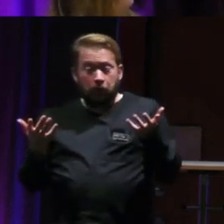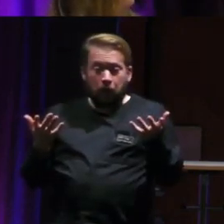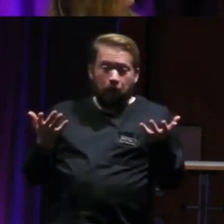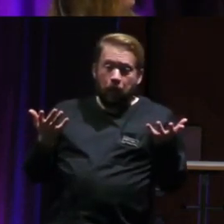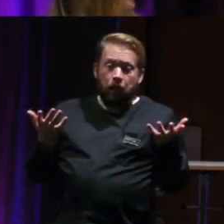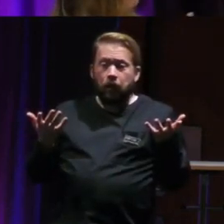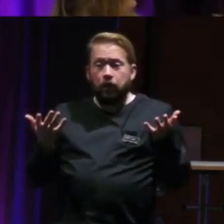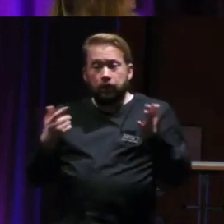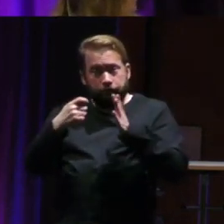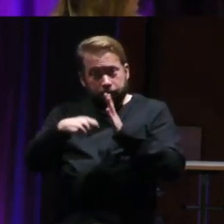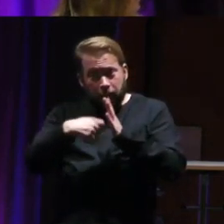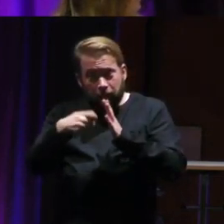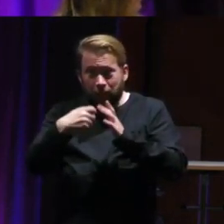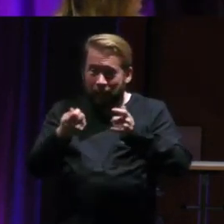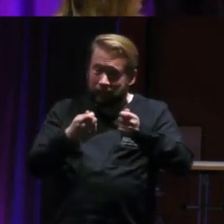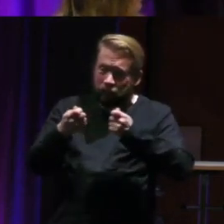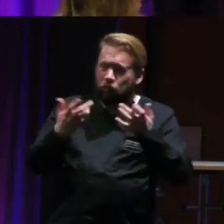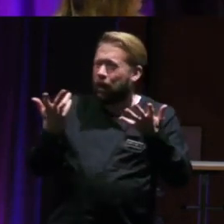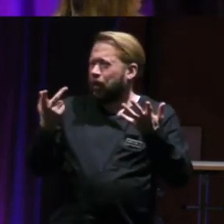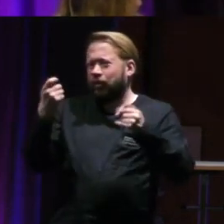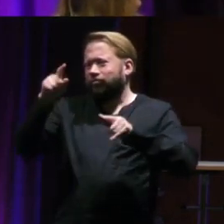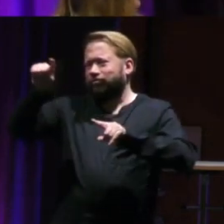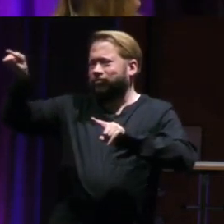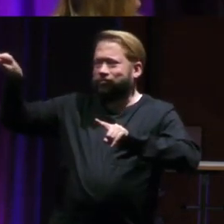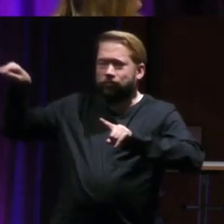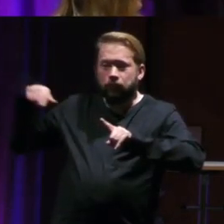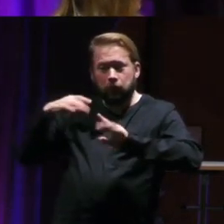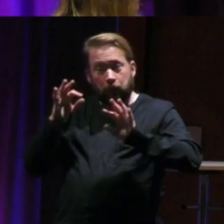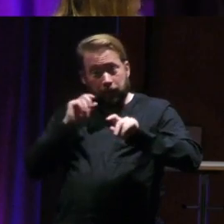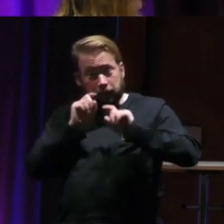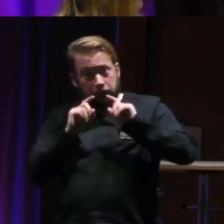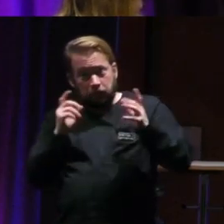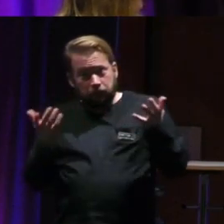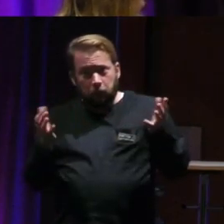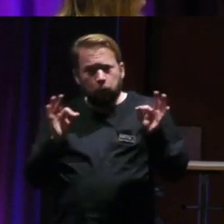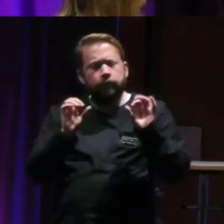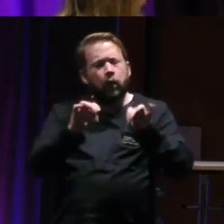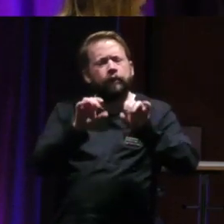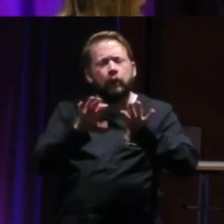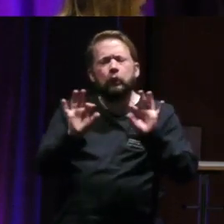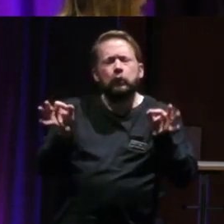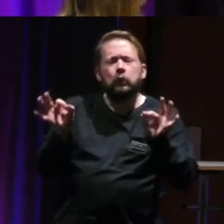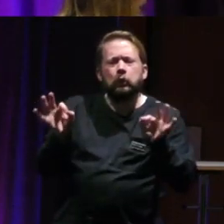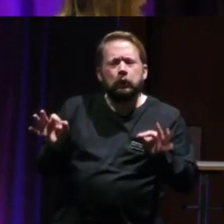forth. Will it have any effect on some sort of situation, you think?